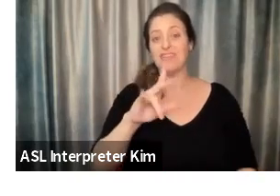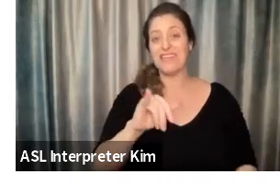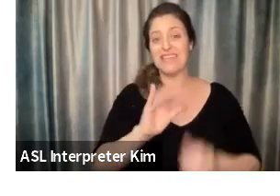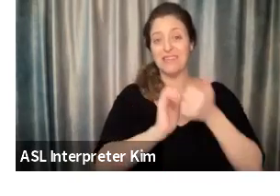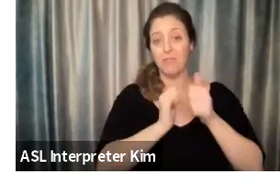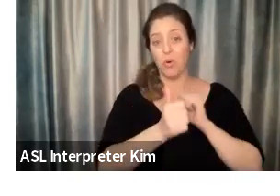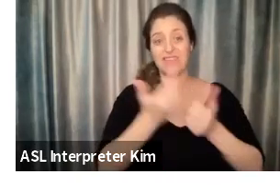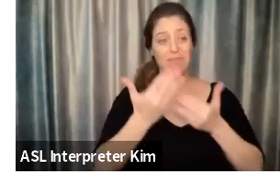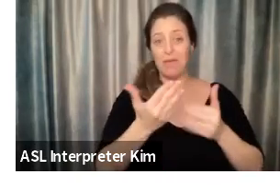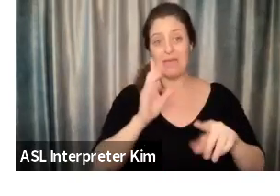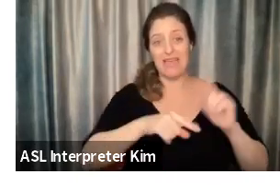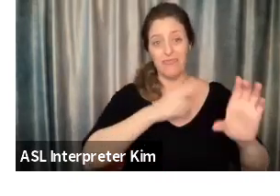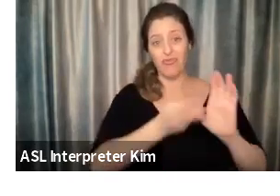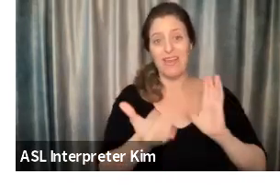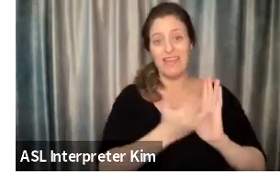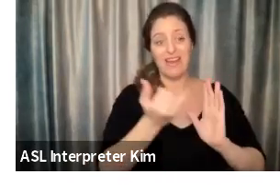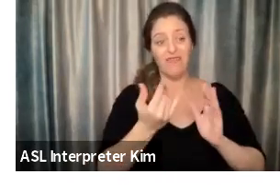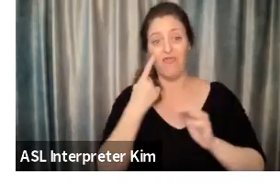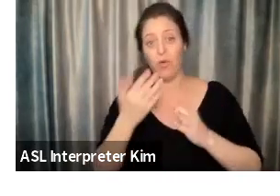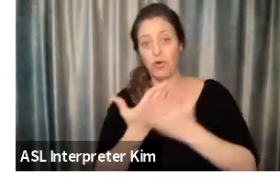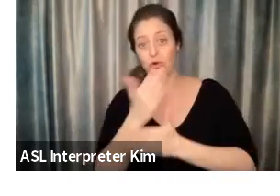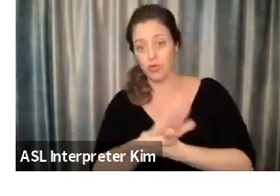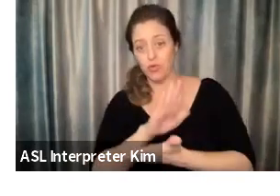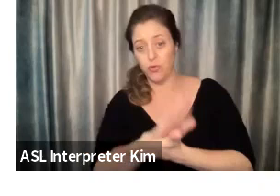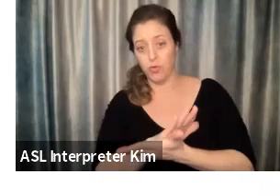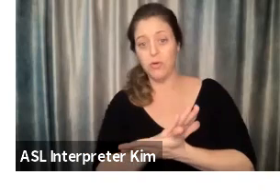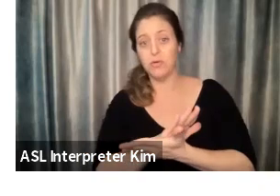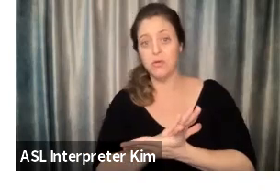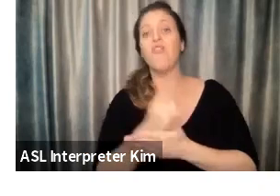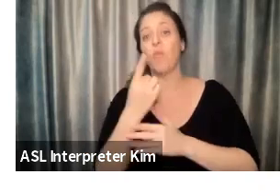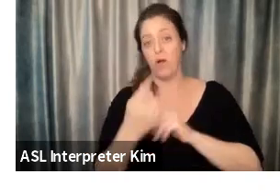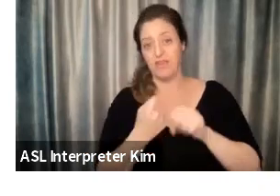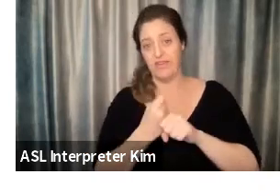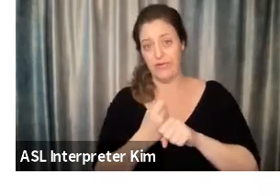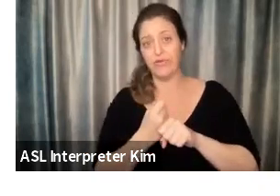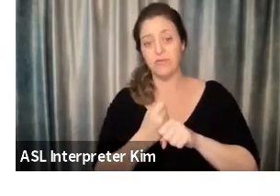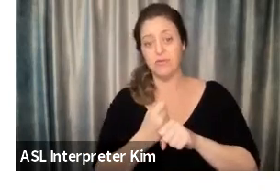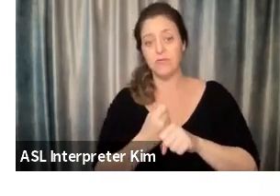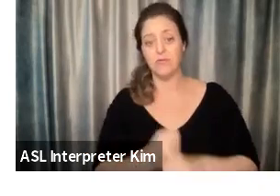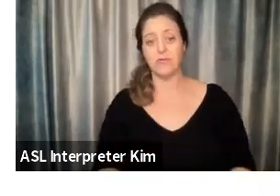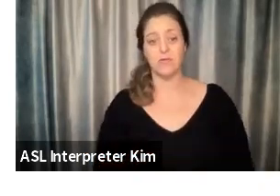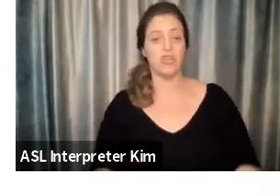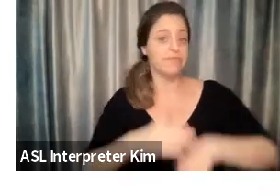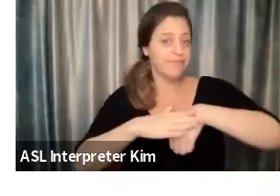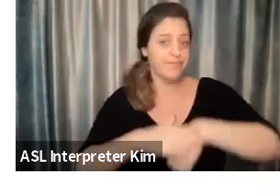year. And Mr. Rudy, Mr. Puente, would you like to touch bases on that?